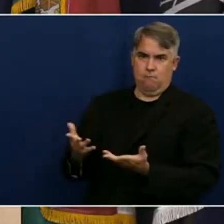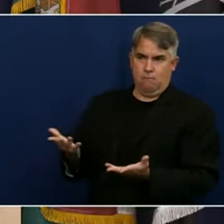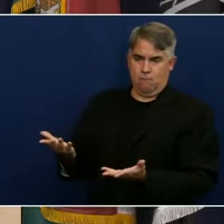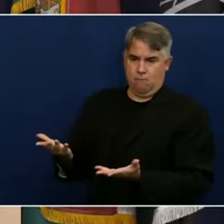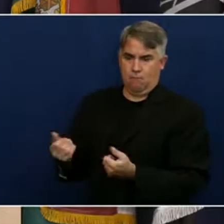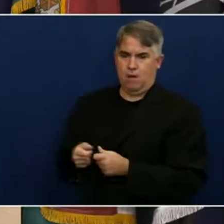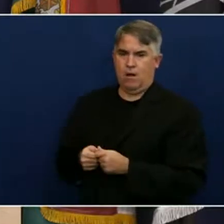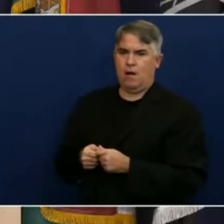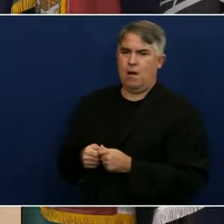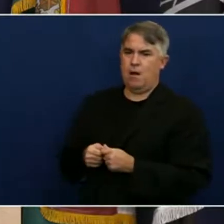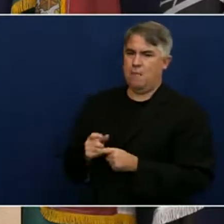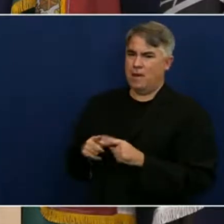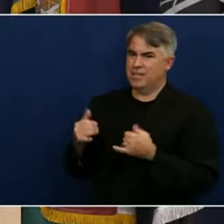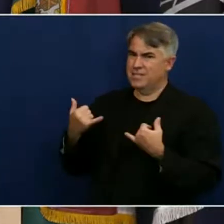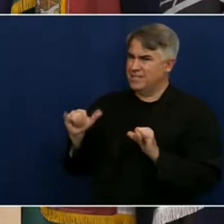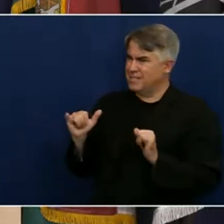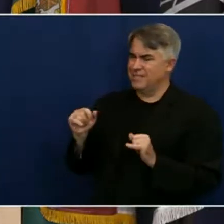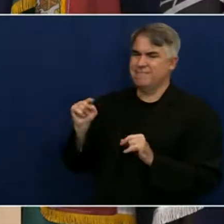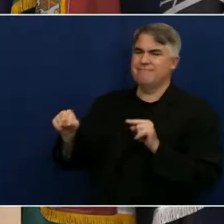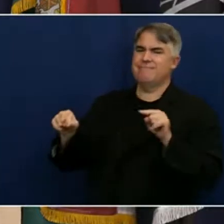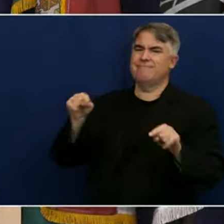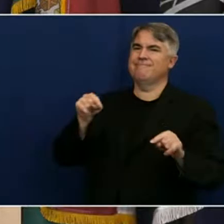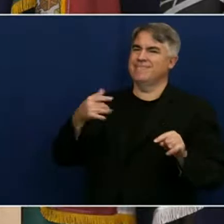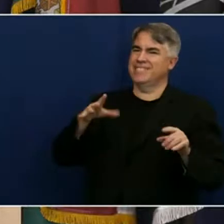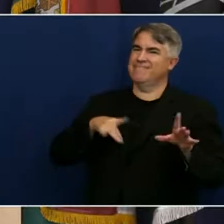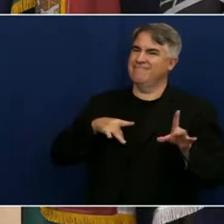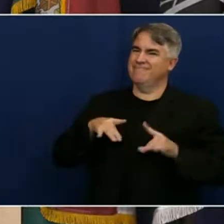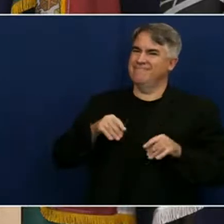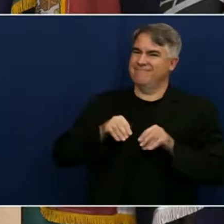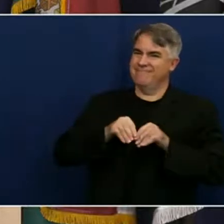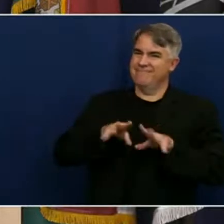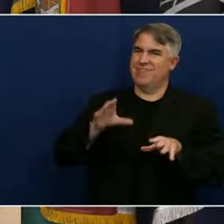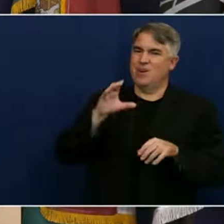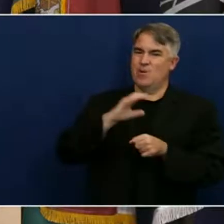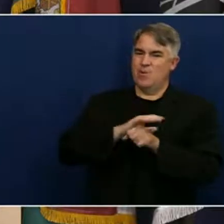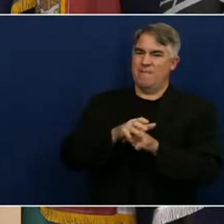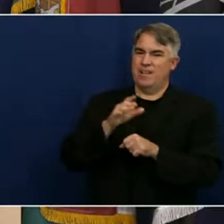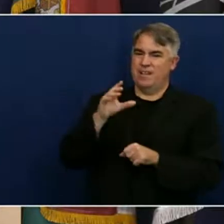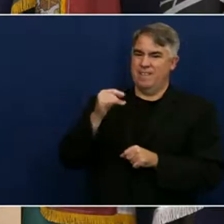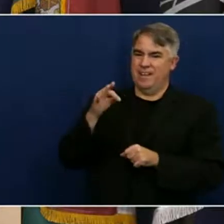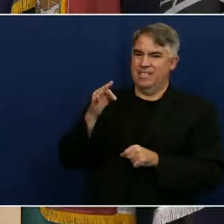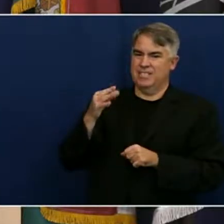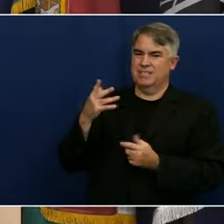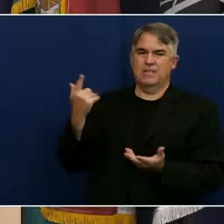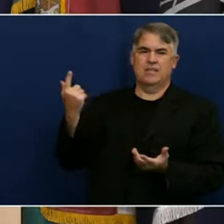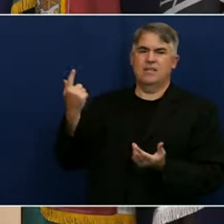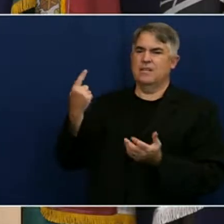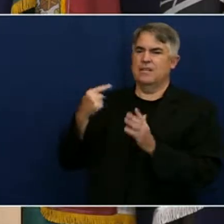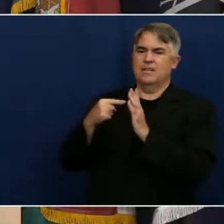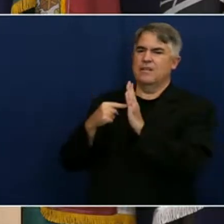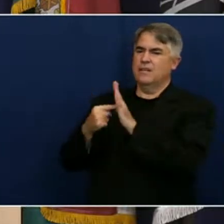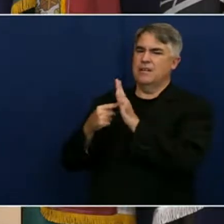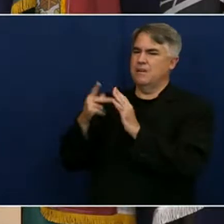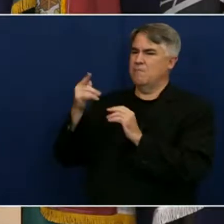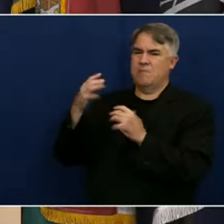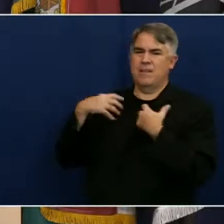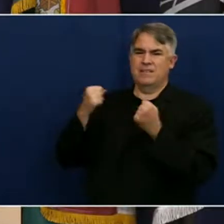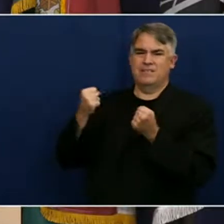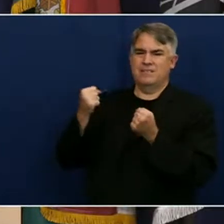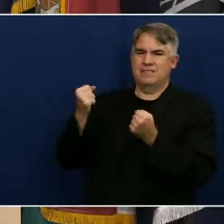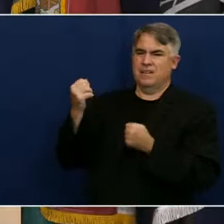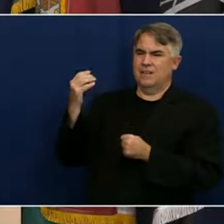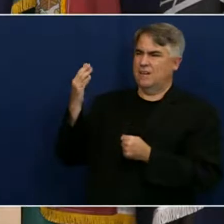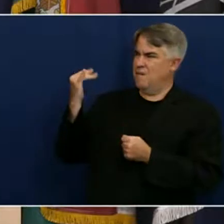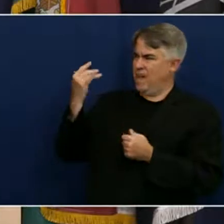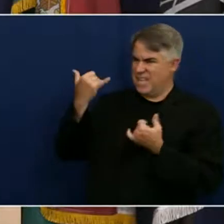are still occurring. I wonder if somebody in public health might talk a little bit about some of the commonalities that you're seeing